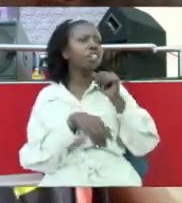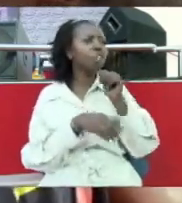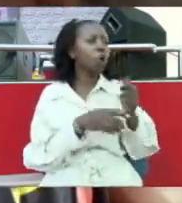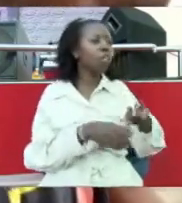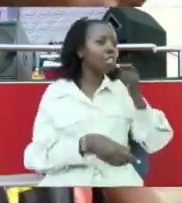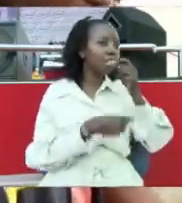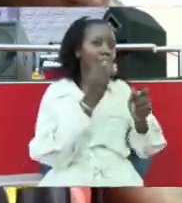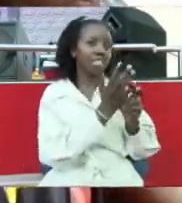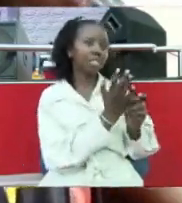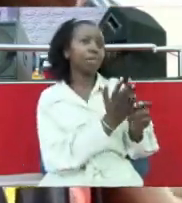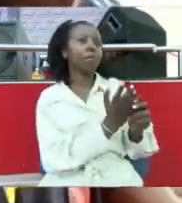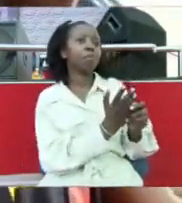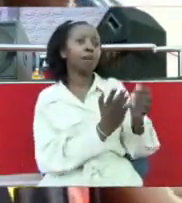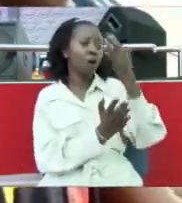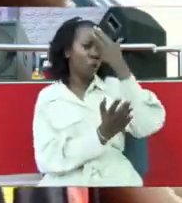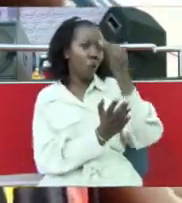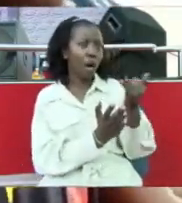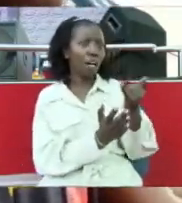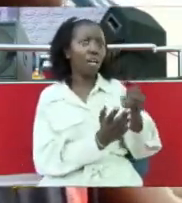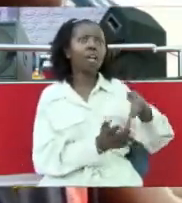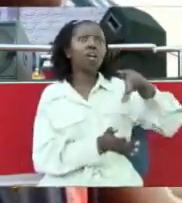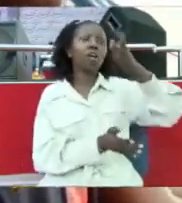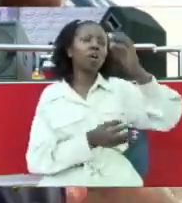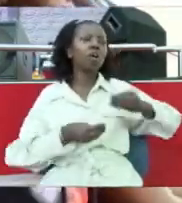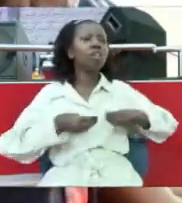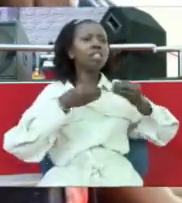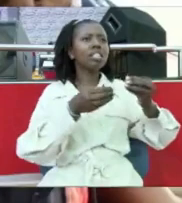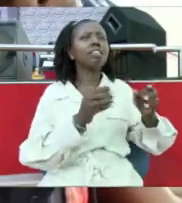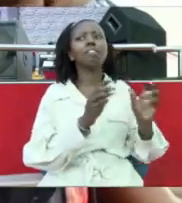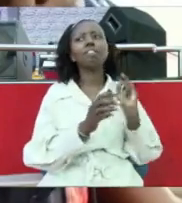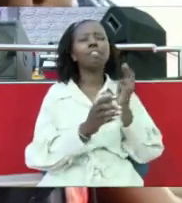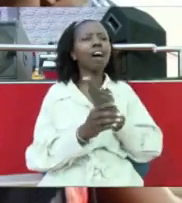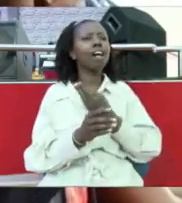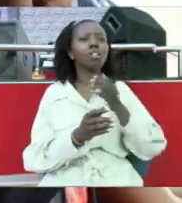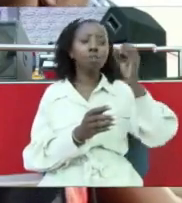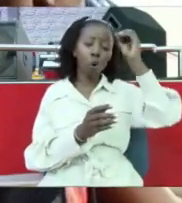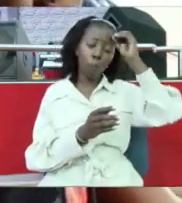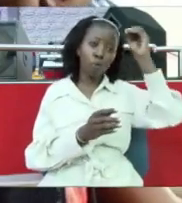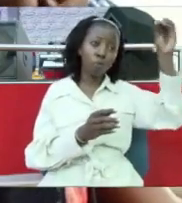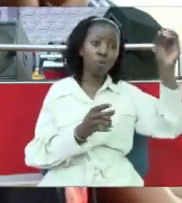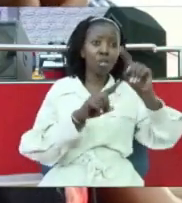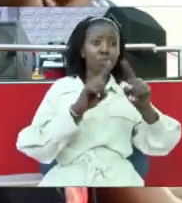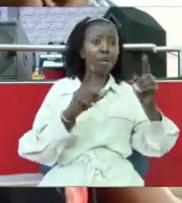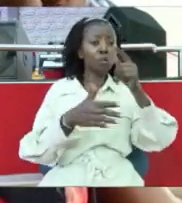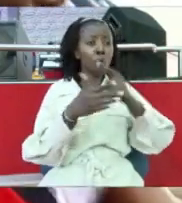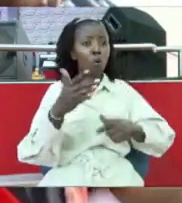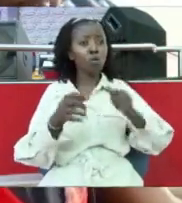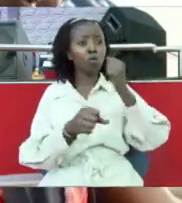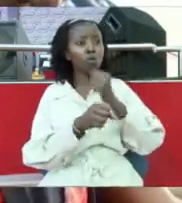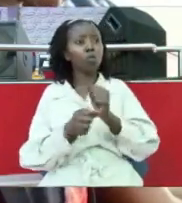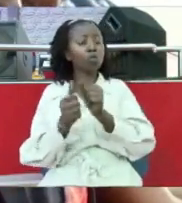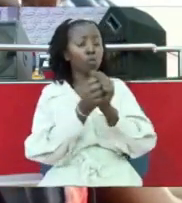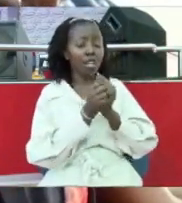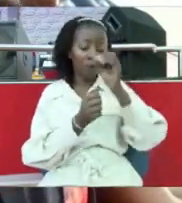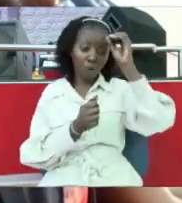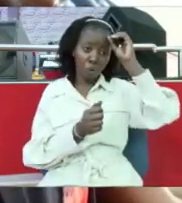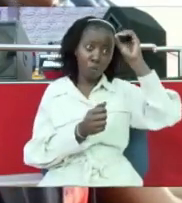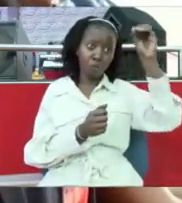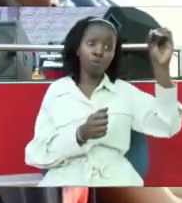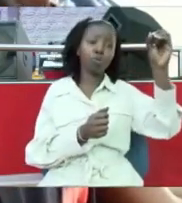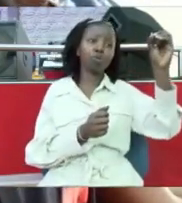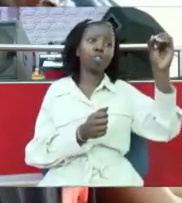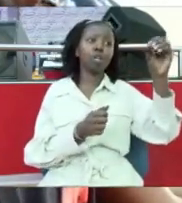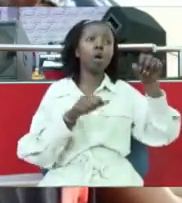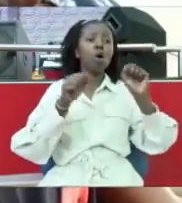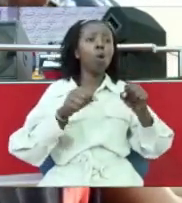Usikule mtungo. Because God gives us opportunity, all of us. Kwa sababu Mungu anatupatia fursa nafasi. What we do with those opportunities? Kila ambacho tunafanya nafasi hii. Can